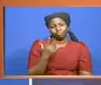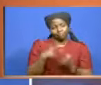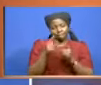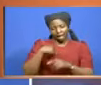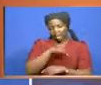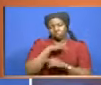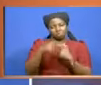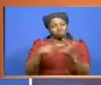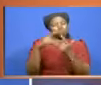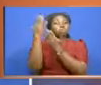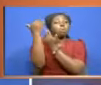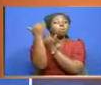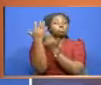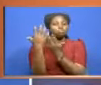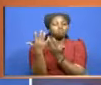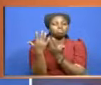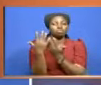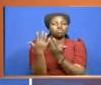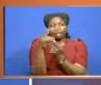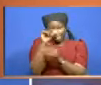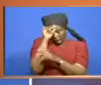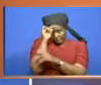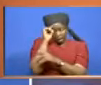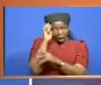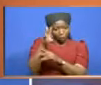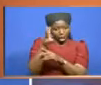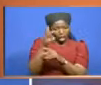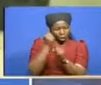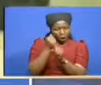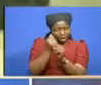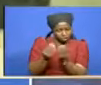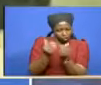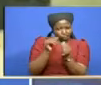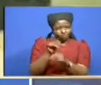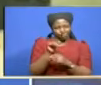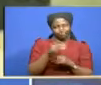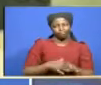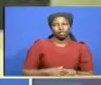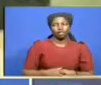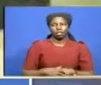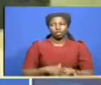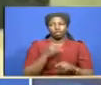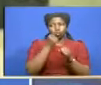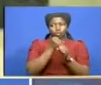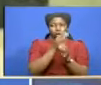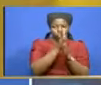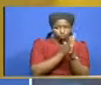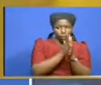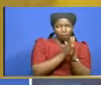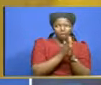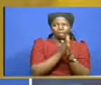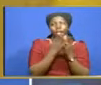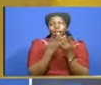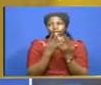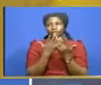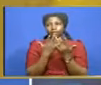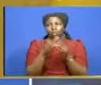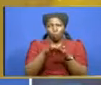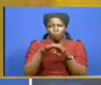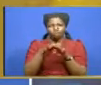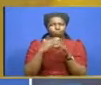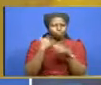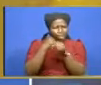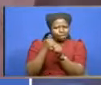that the government is going to work it out. Venturing in soap and detergent manufacturing was a means to an